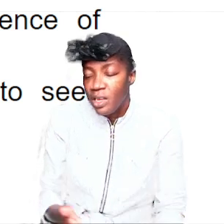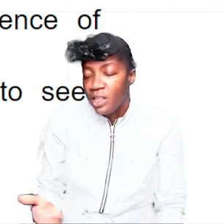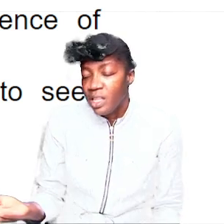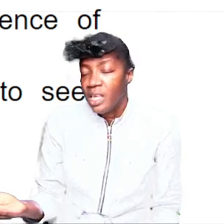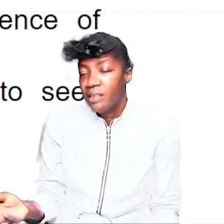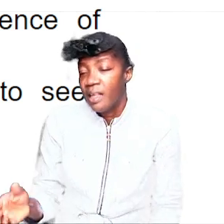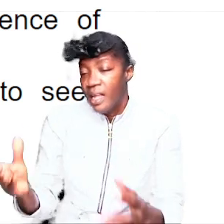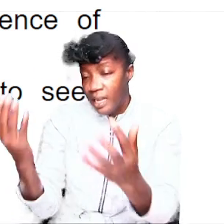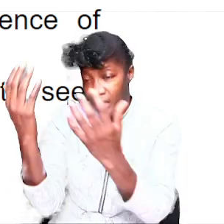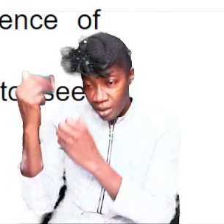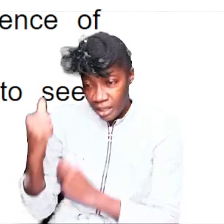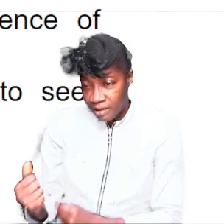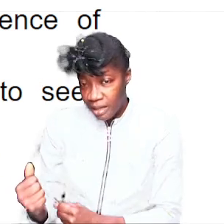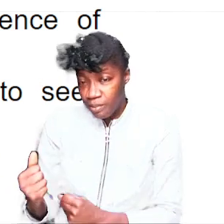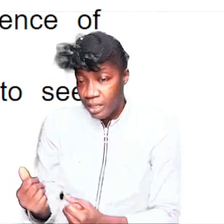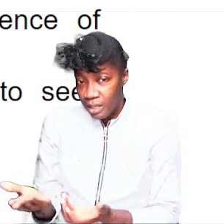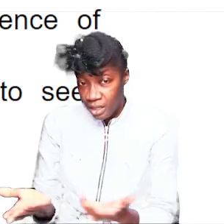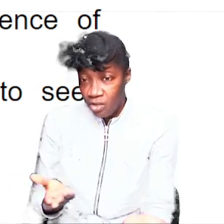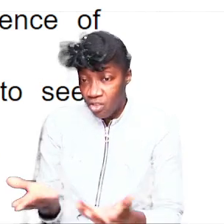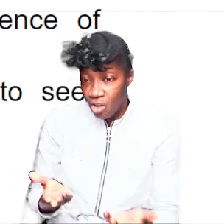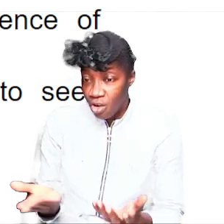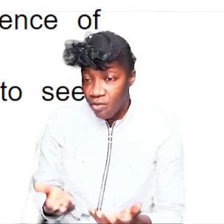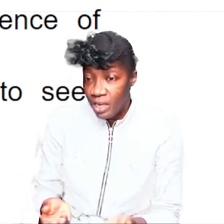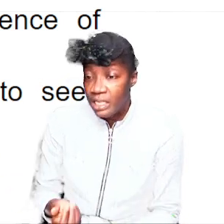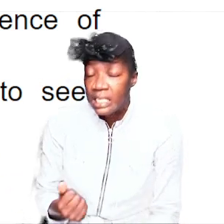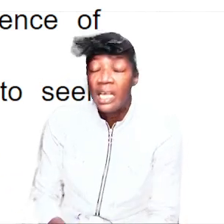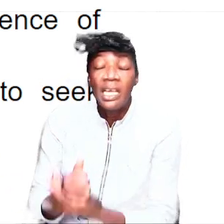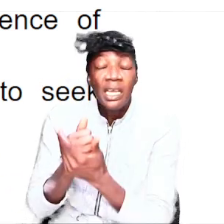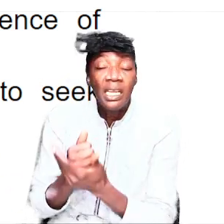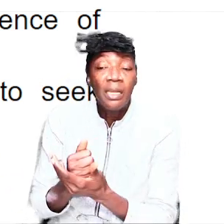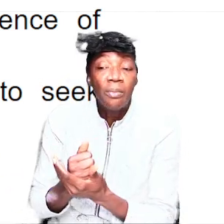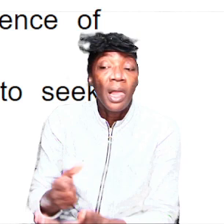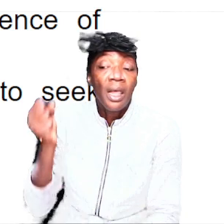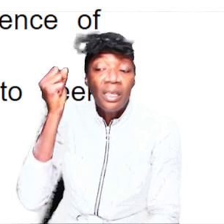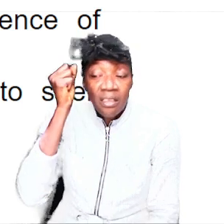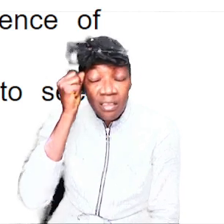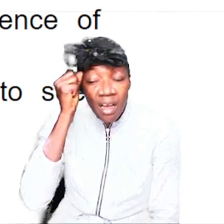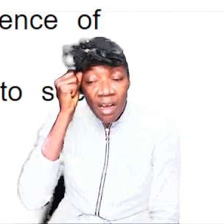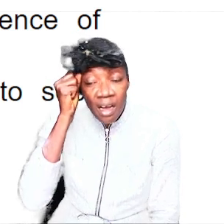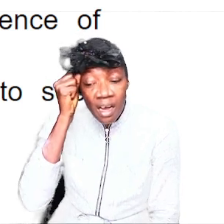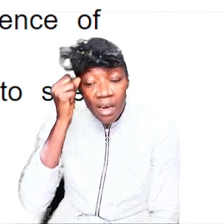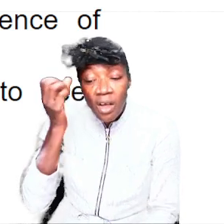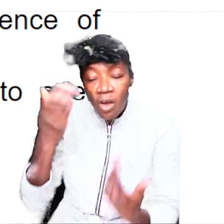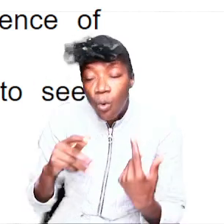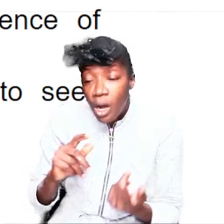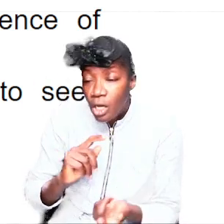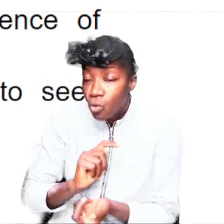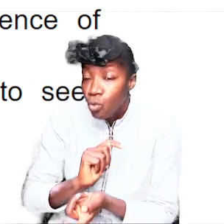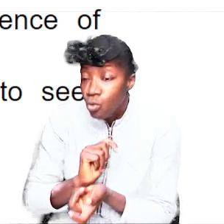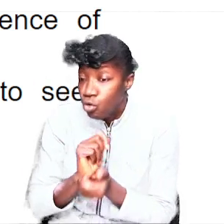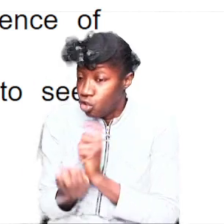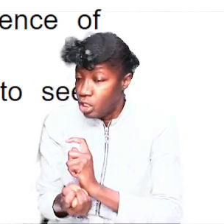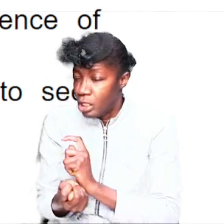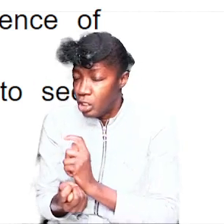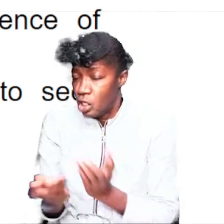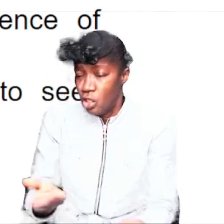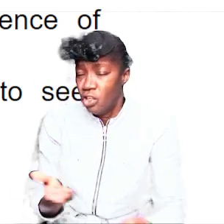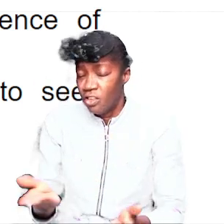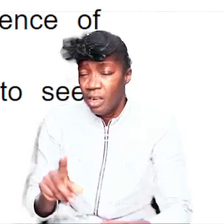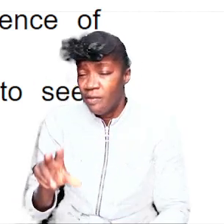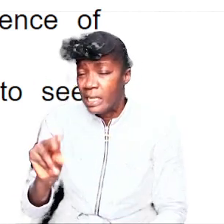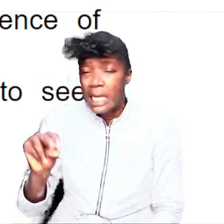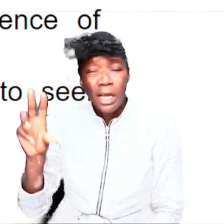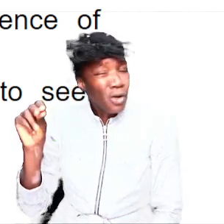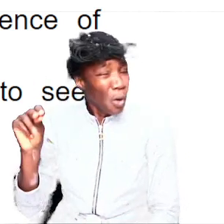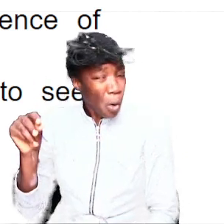counsel to seek advice from the prophet. So Saul was at the point where he was about to turn back, and his servant said, no man, let us go to